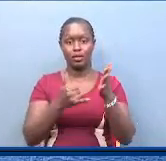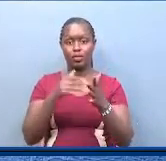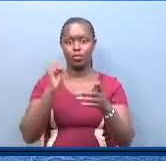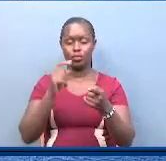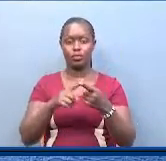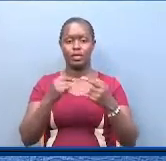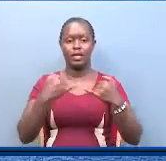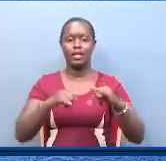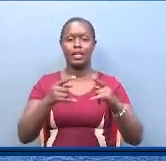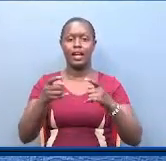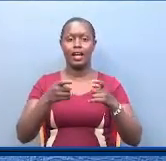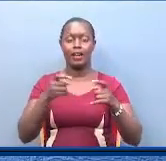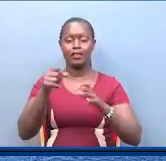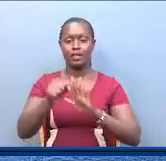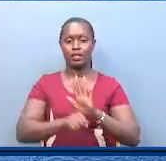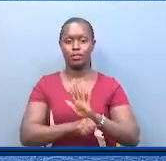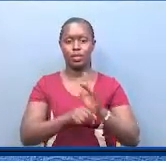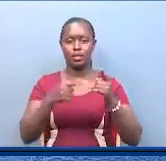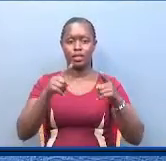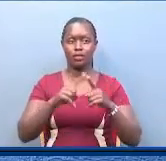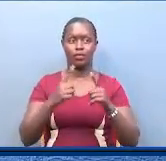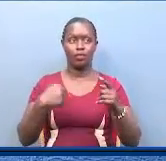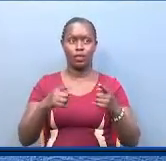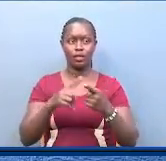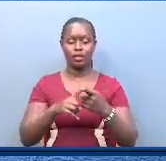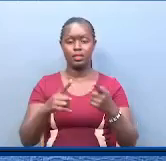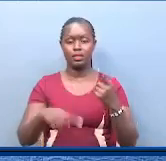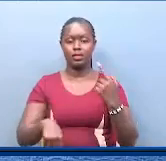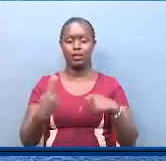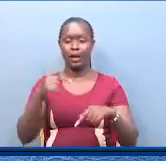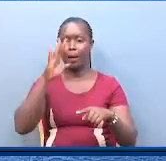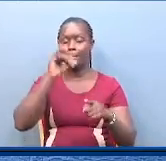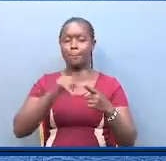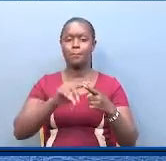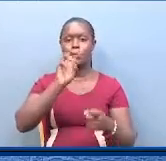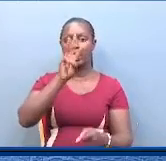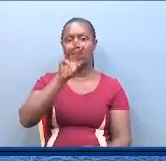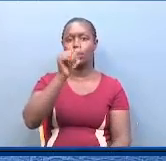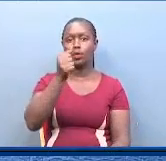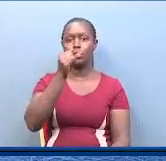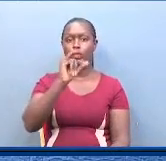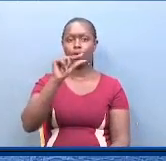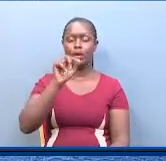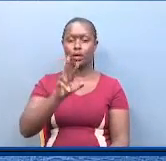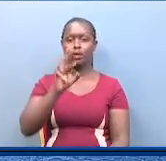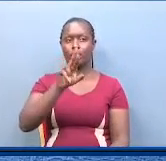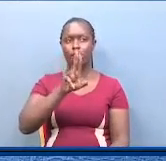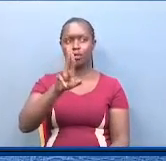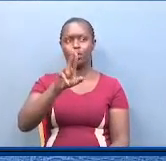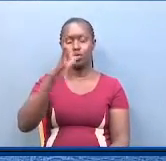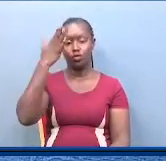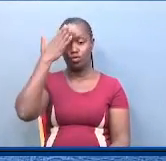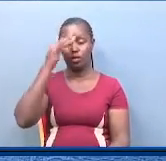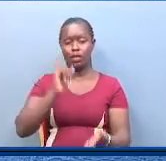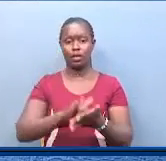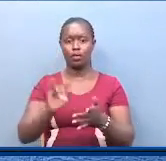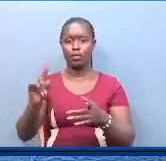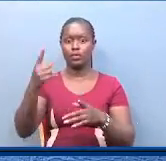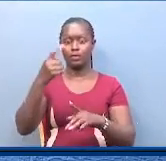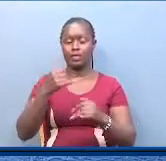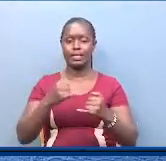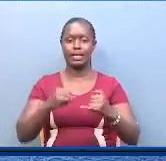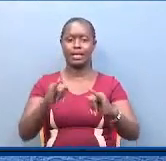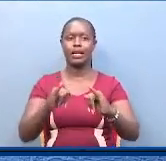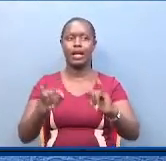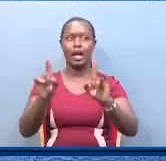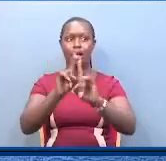governorship. She was defeated by Waiguru, mm-hmm. who was a novice. You know, that was her first attempt